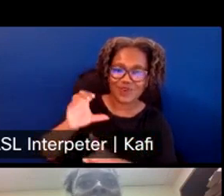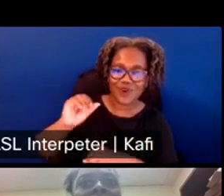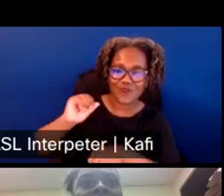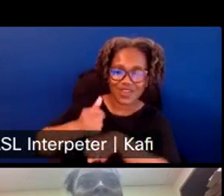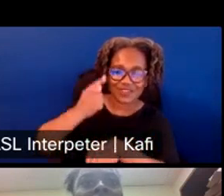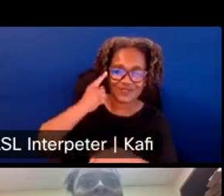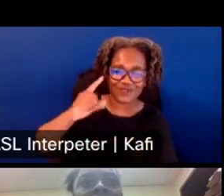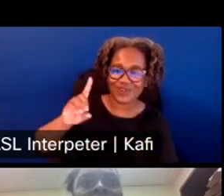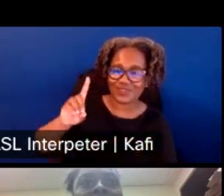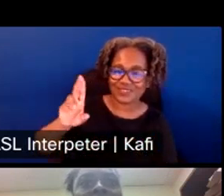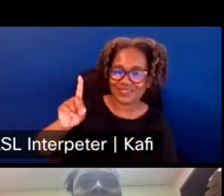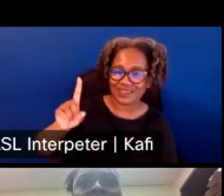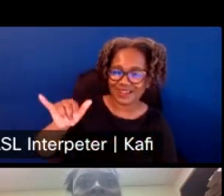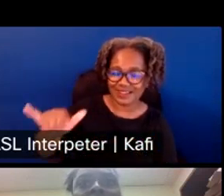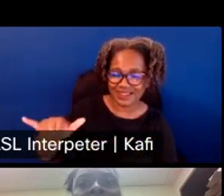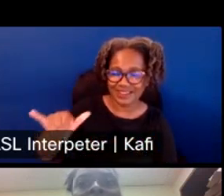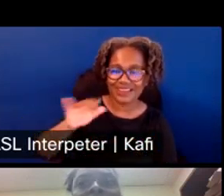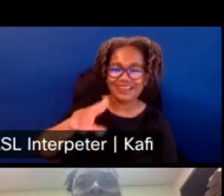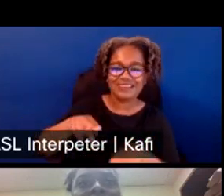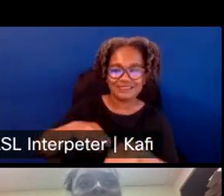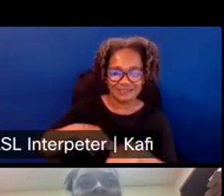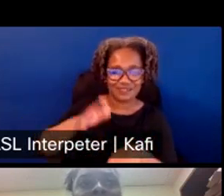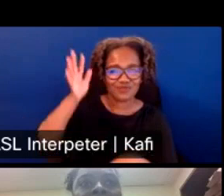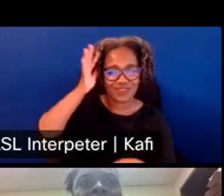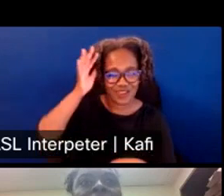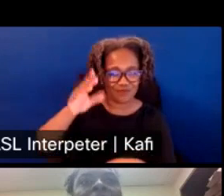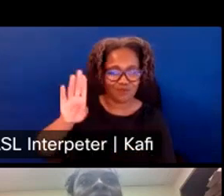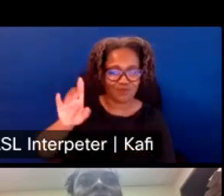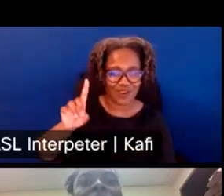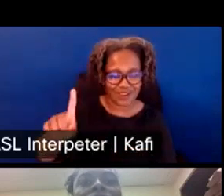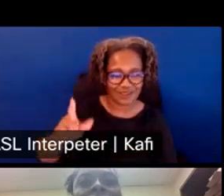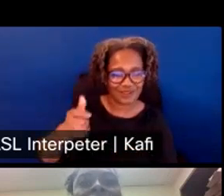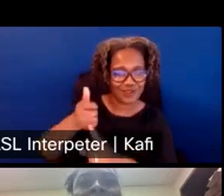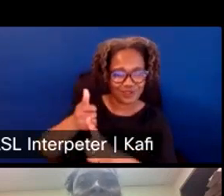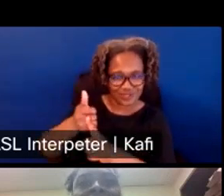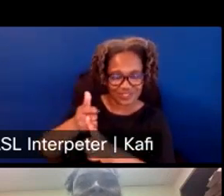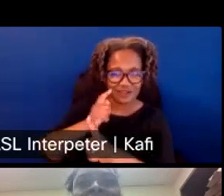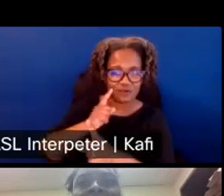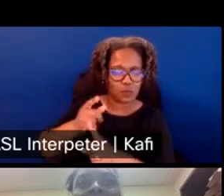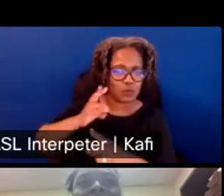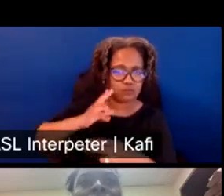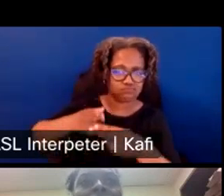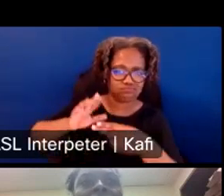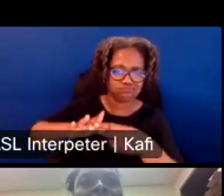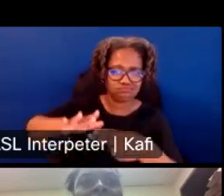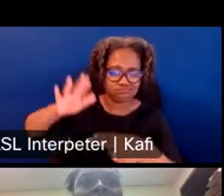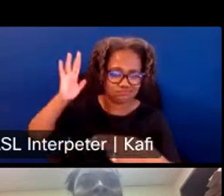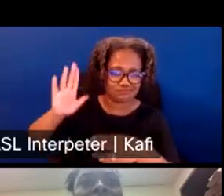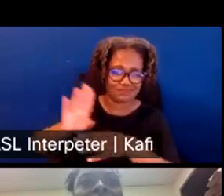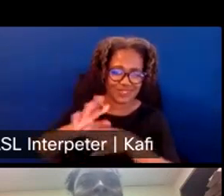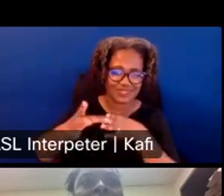award-winning and highly sought-after African-American female business leader. She will be joined by Ms. Nellie Lee, one of